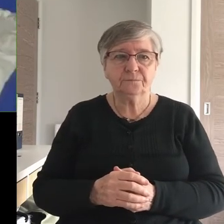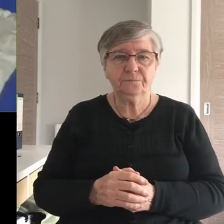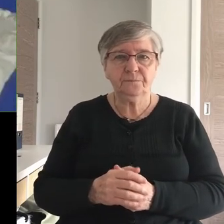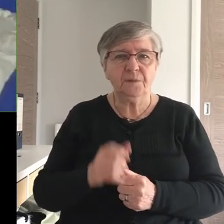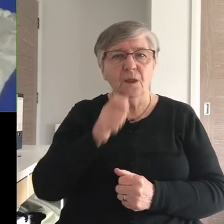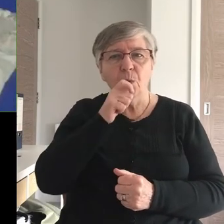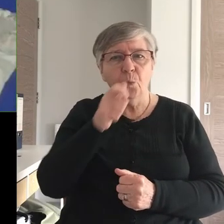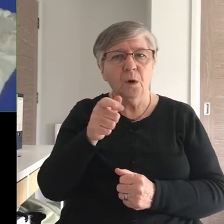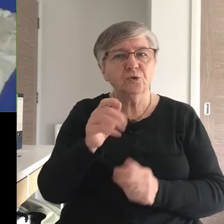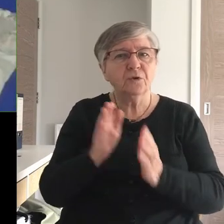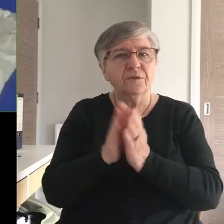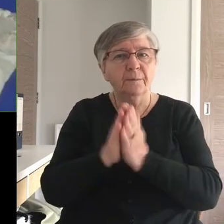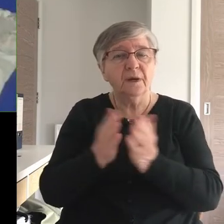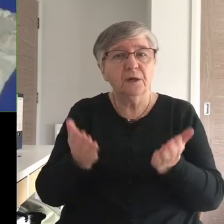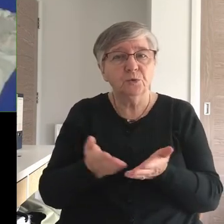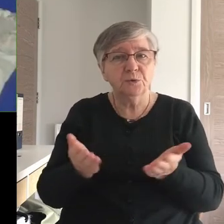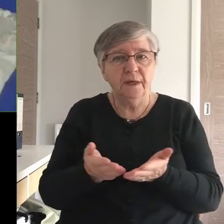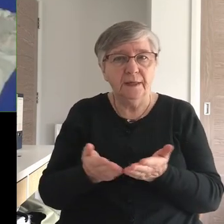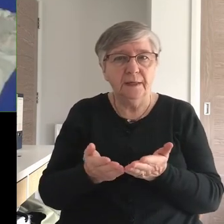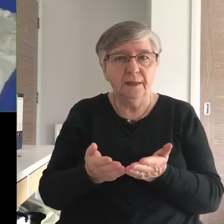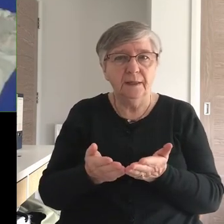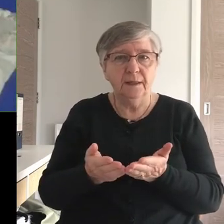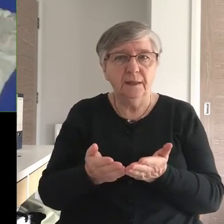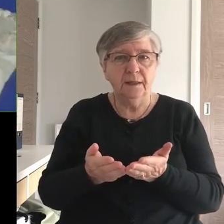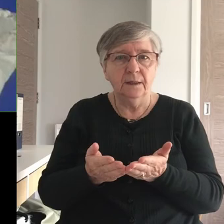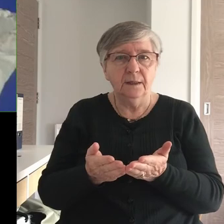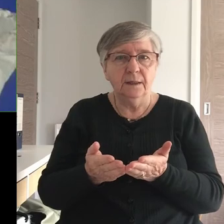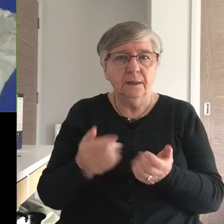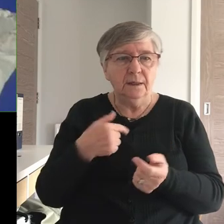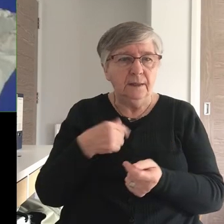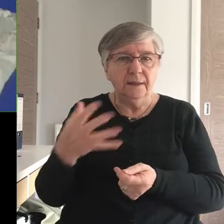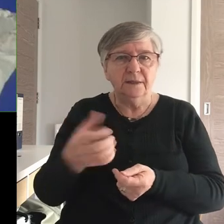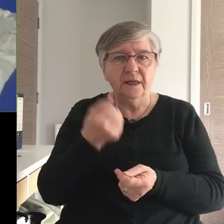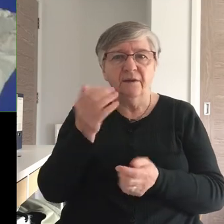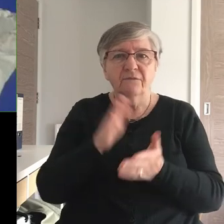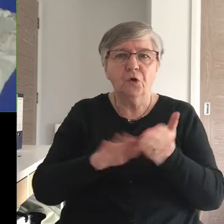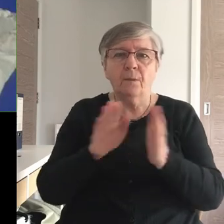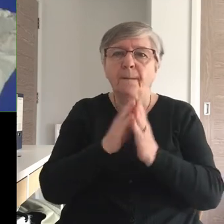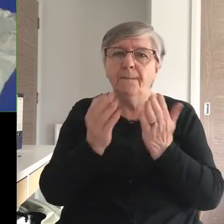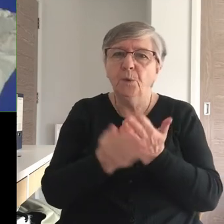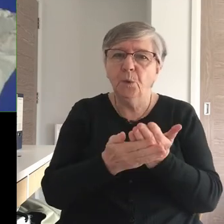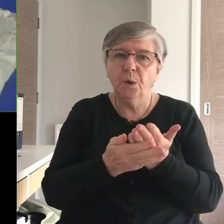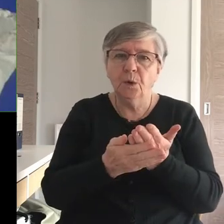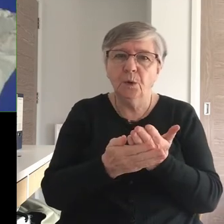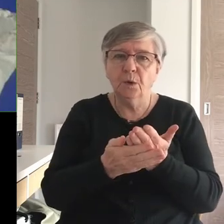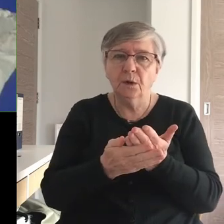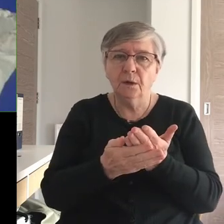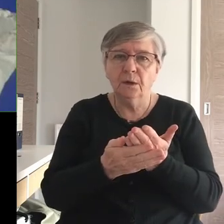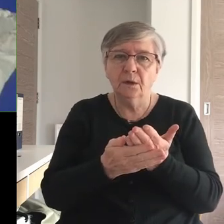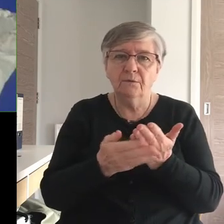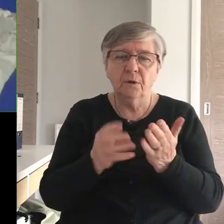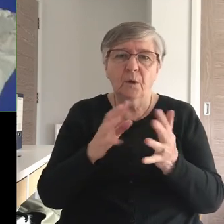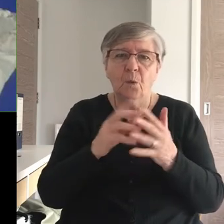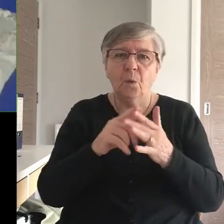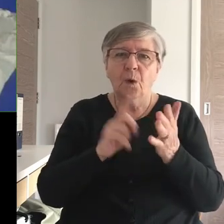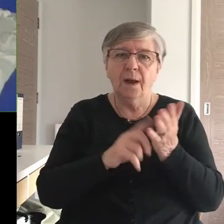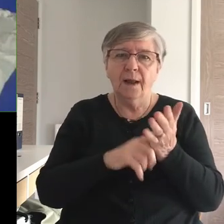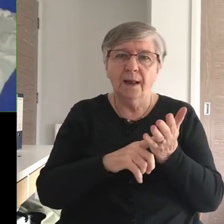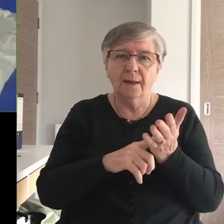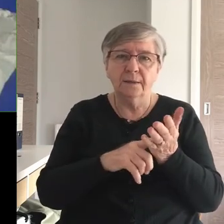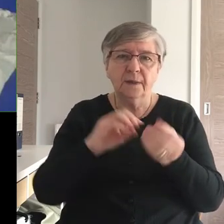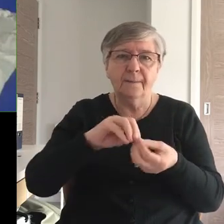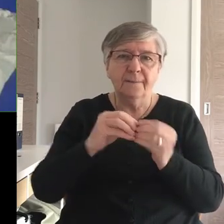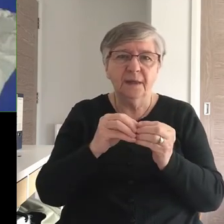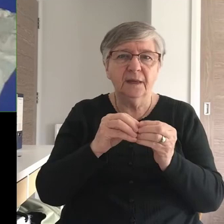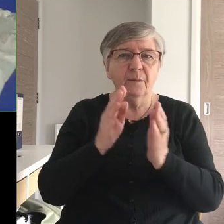The words of this prayer that we're going to pray draw from inspiration from this book, from Samuel Wells' Crafting